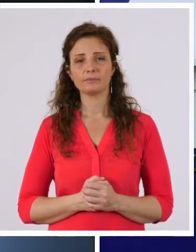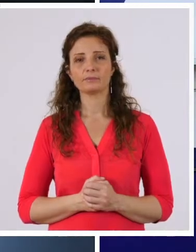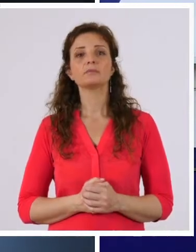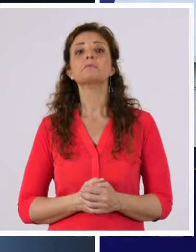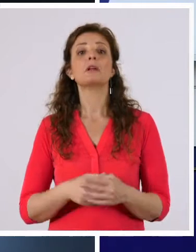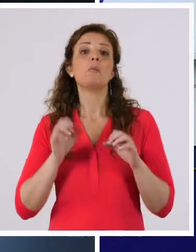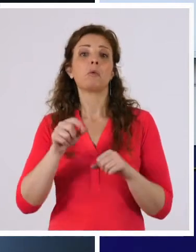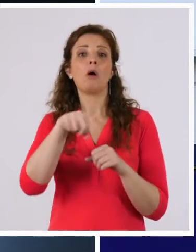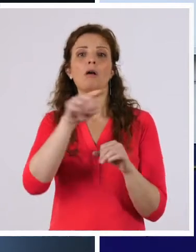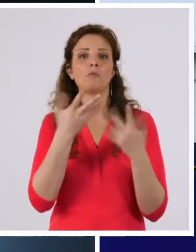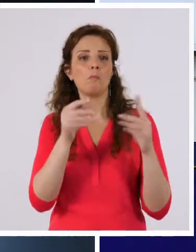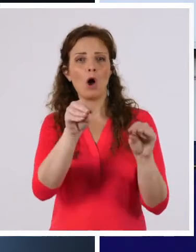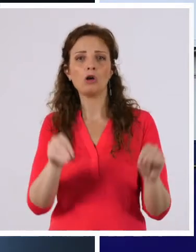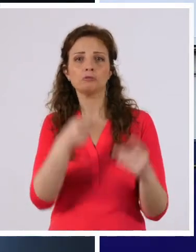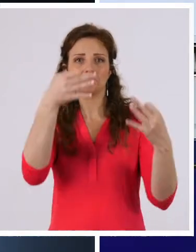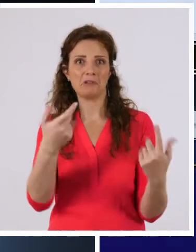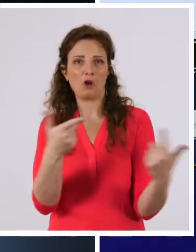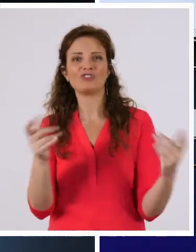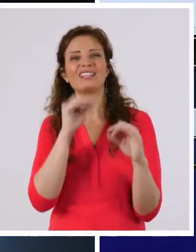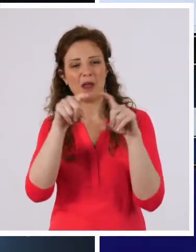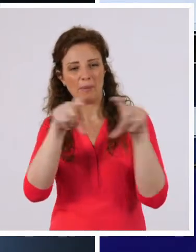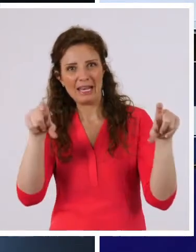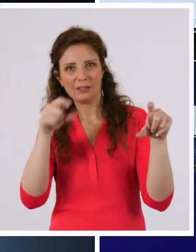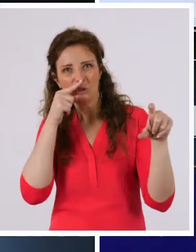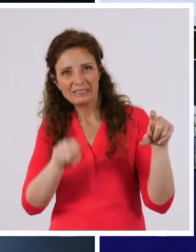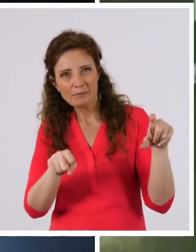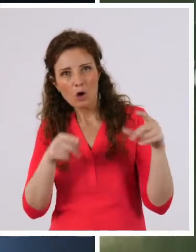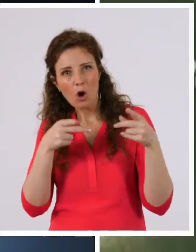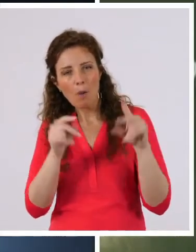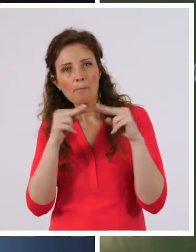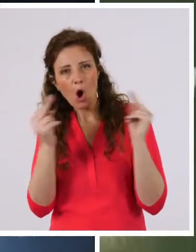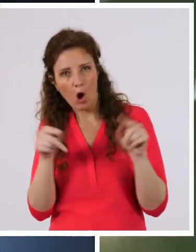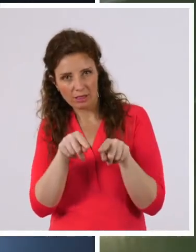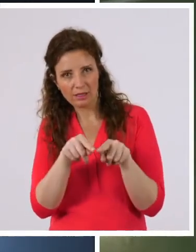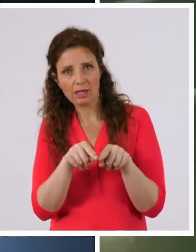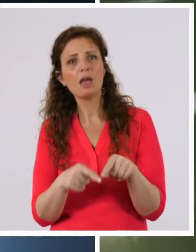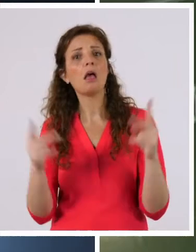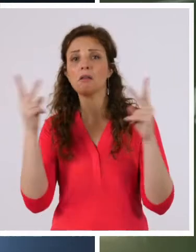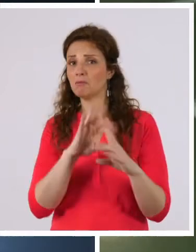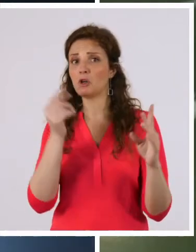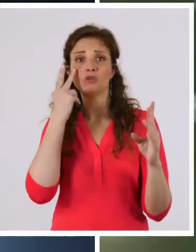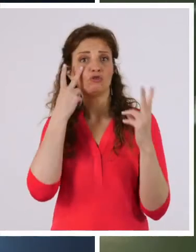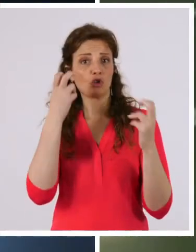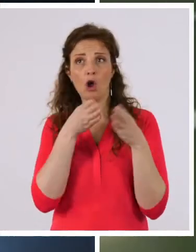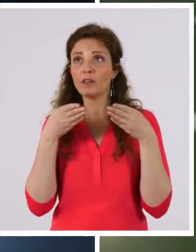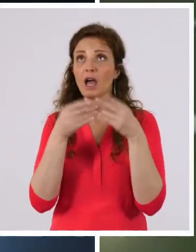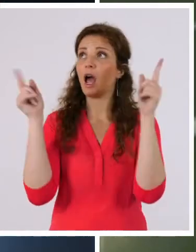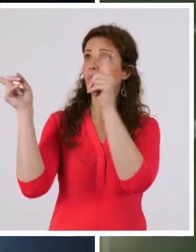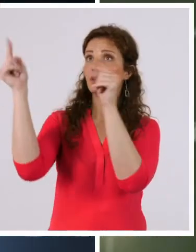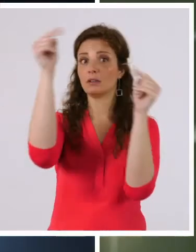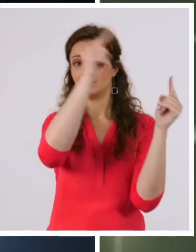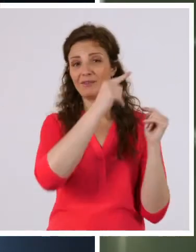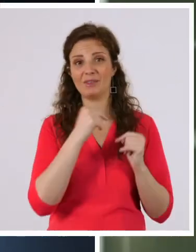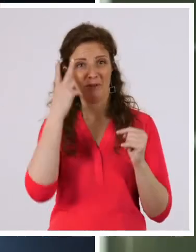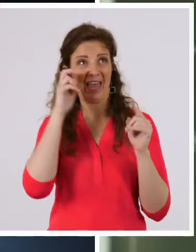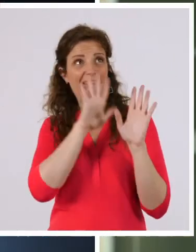If you don't have an assigned accommodation and you are travelling with a deck ticket, your assigned meeting point is A, as indicated